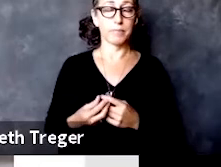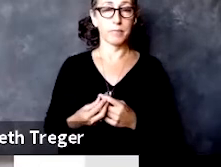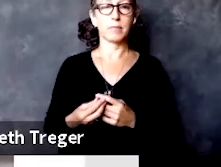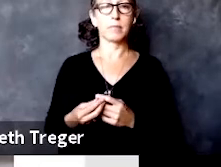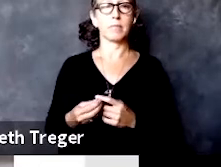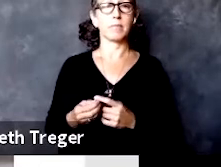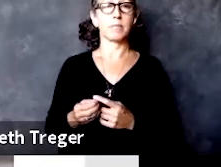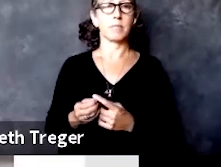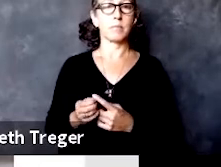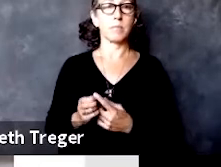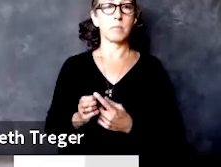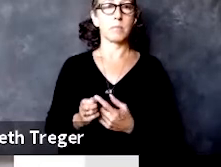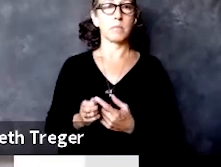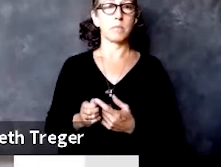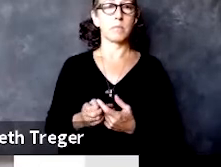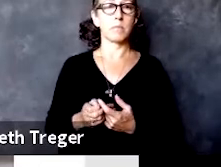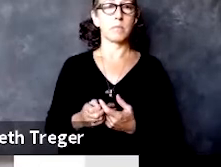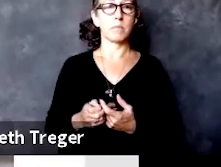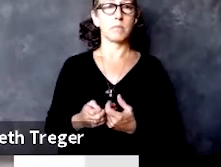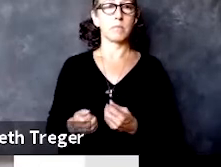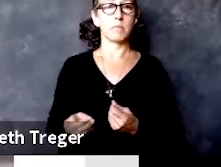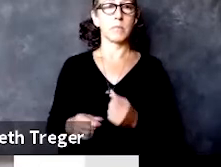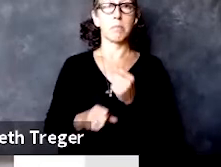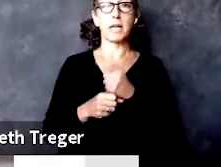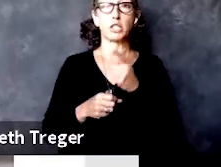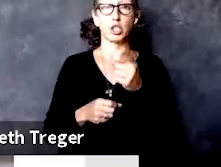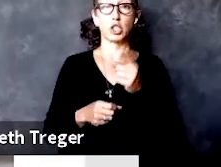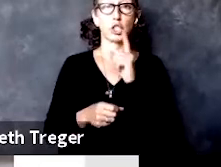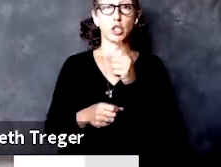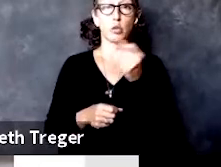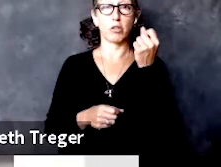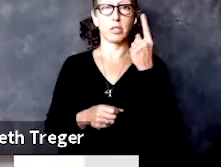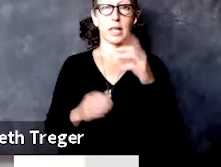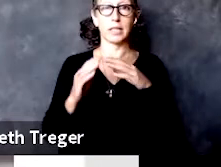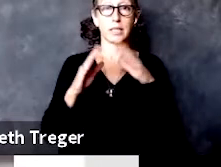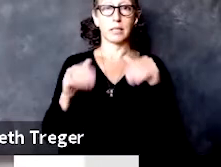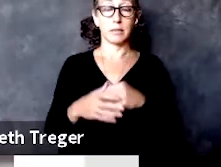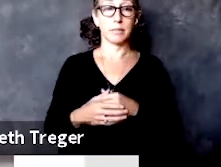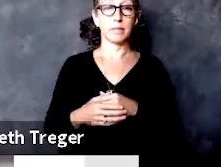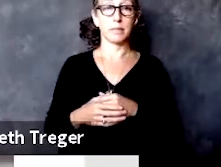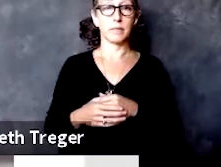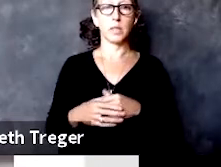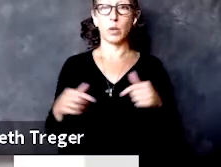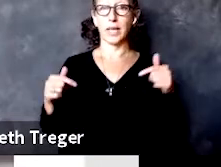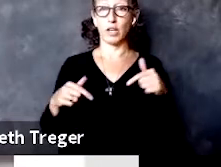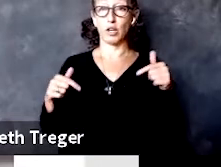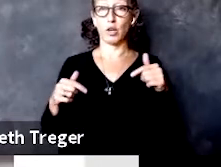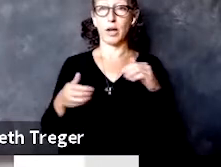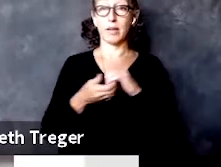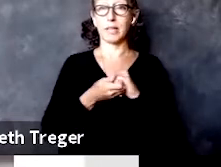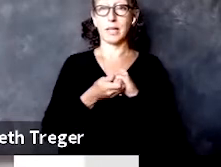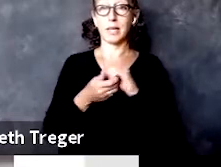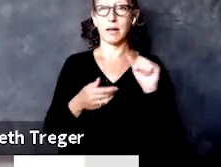this is a case statement we're making, but make sure you understand the system. And at the Alliance, we want to help you do that in terms of where the bill is